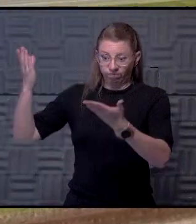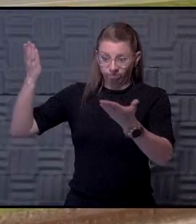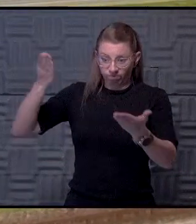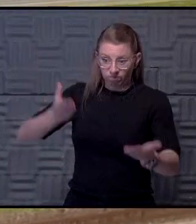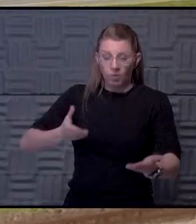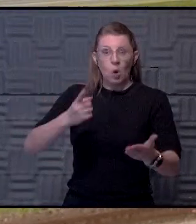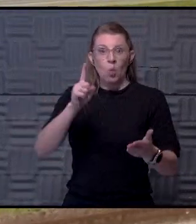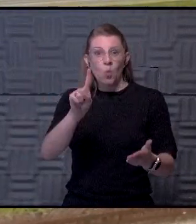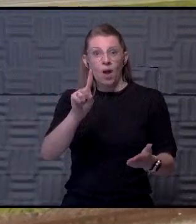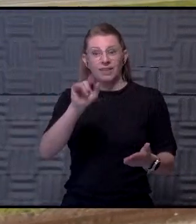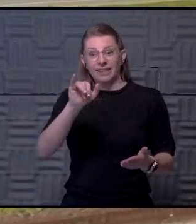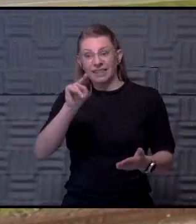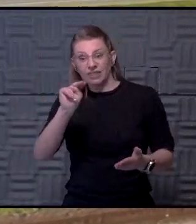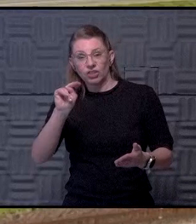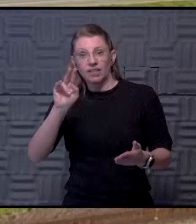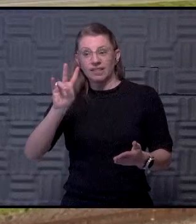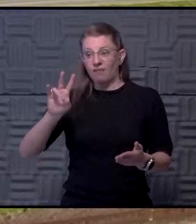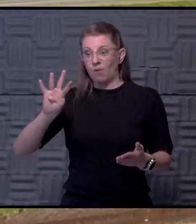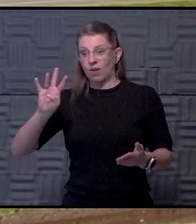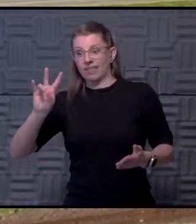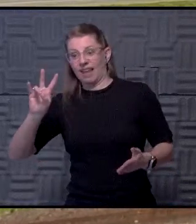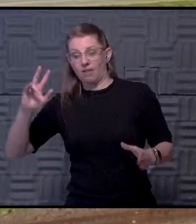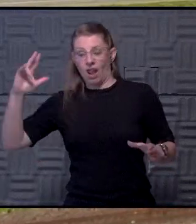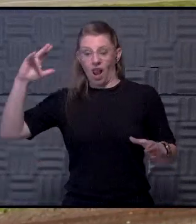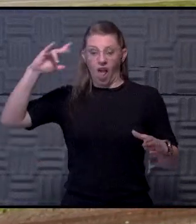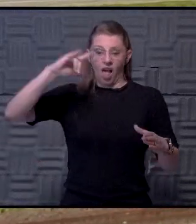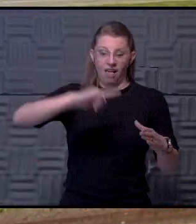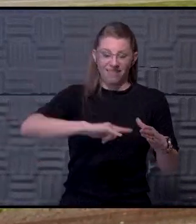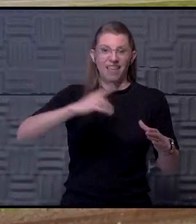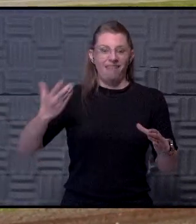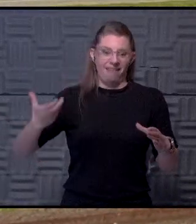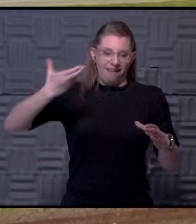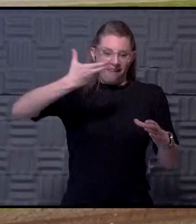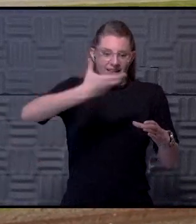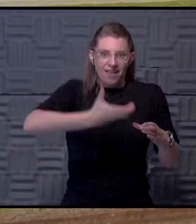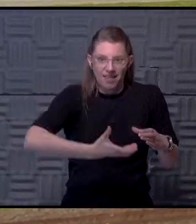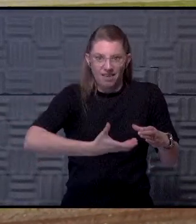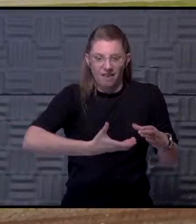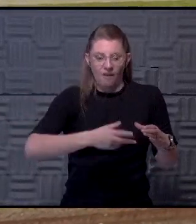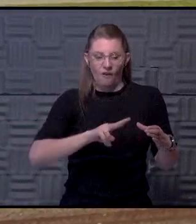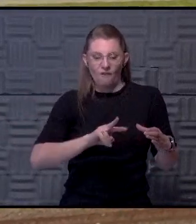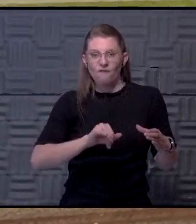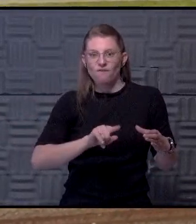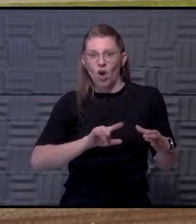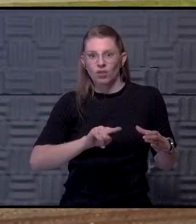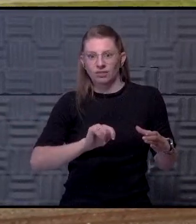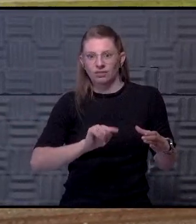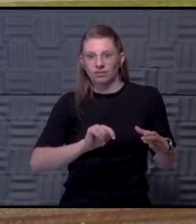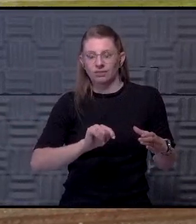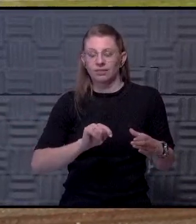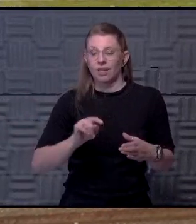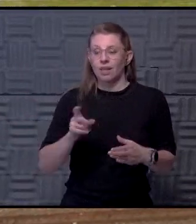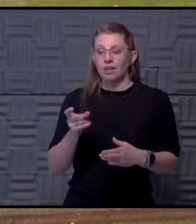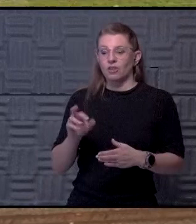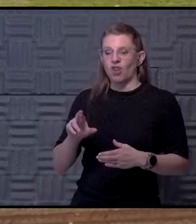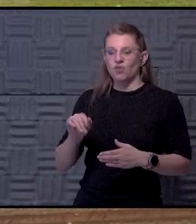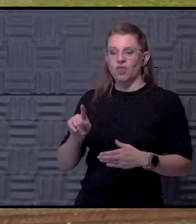1-inch 747 being dropped into the vault. Just to Dr.